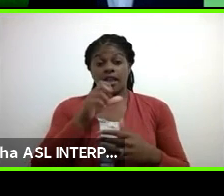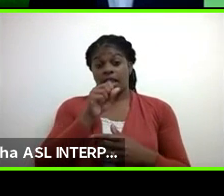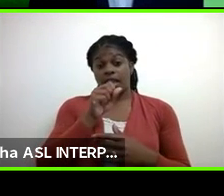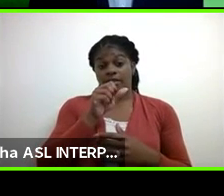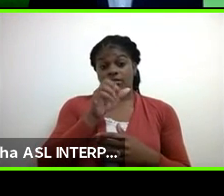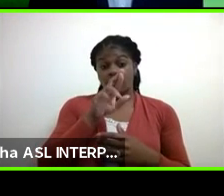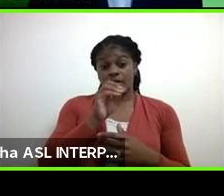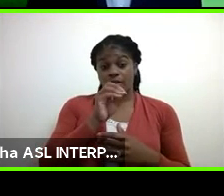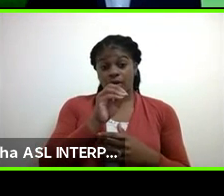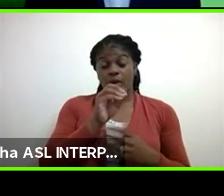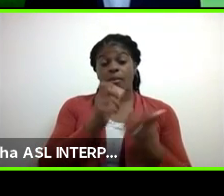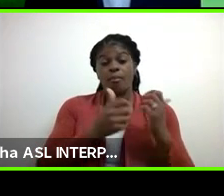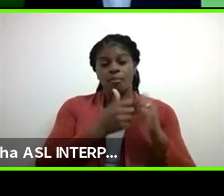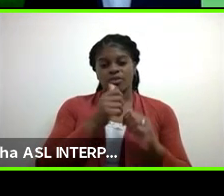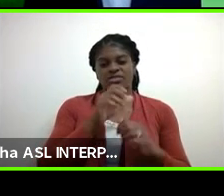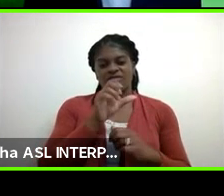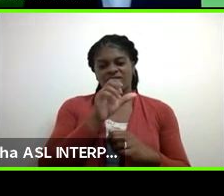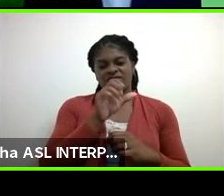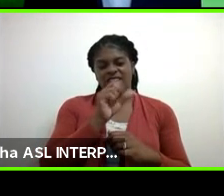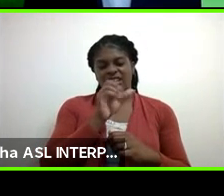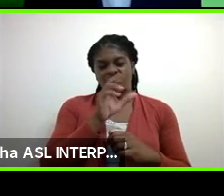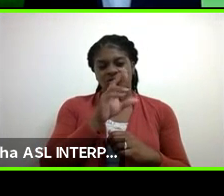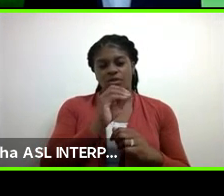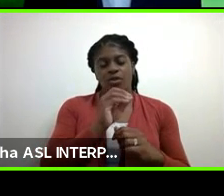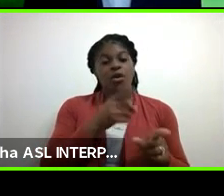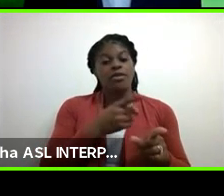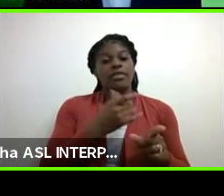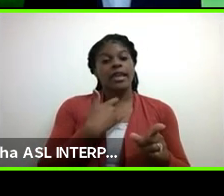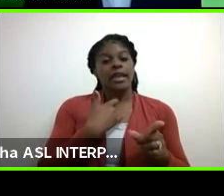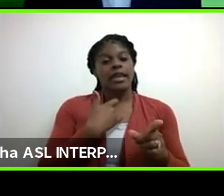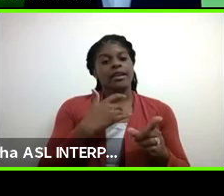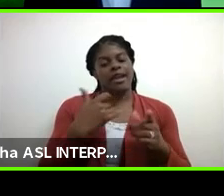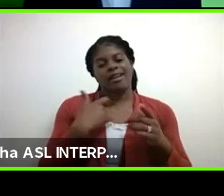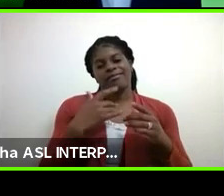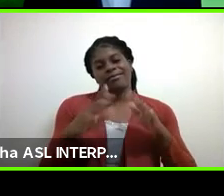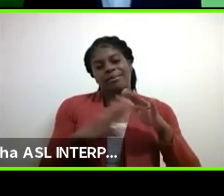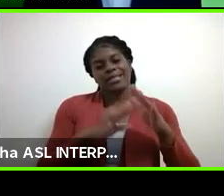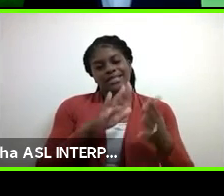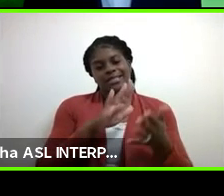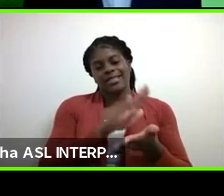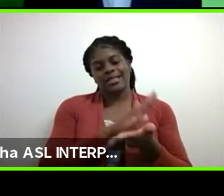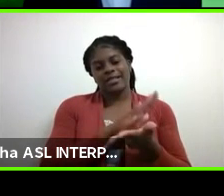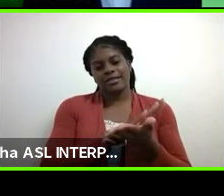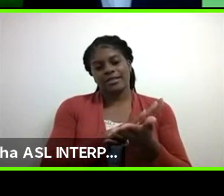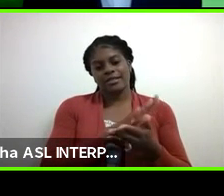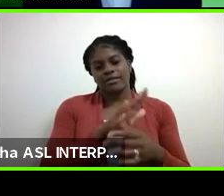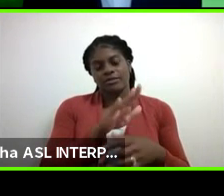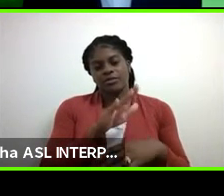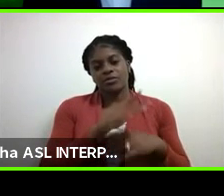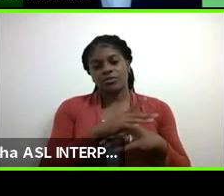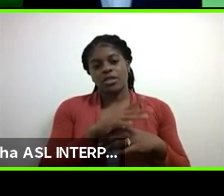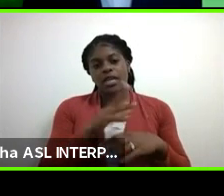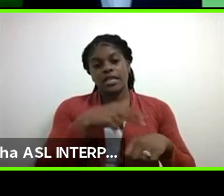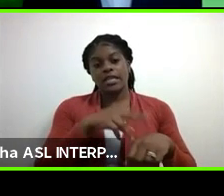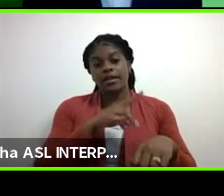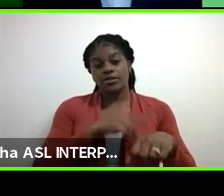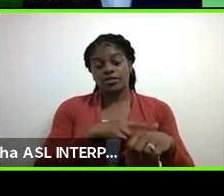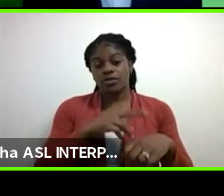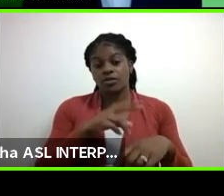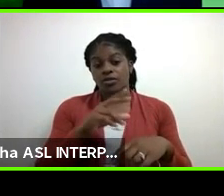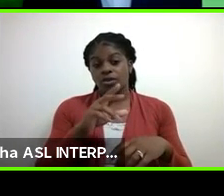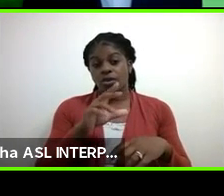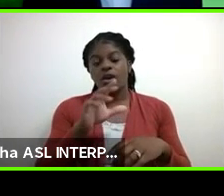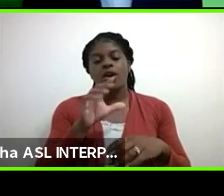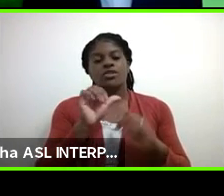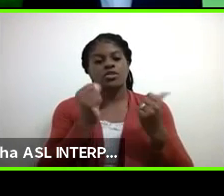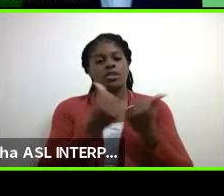the majority of the SROs have been through the basic SRO school, which is through the National Association of School Resource Officers. And